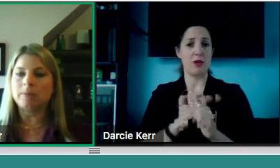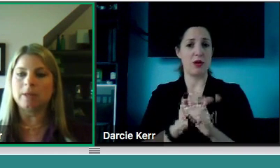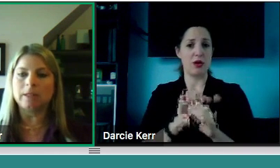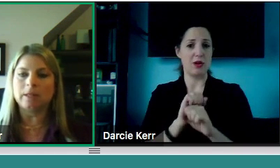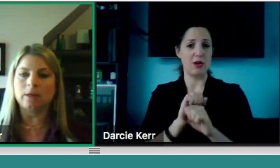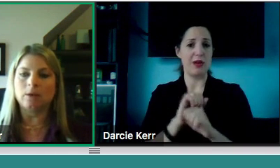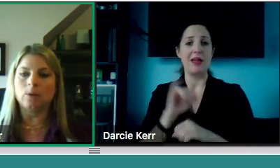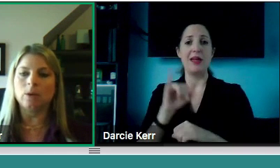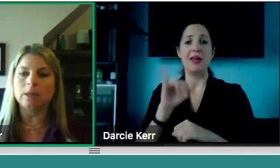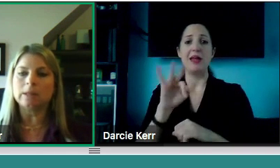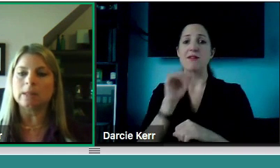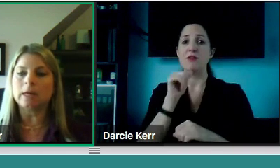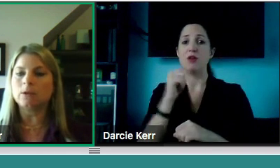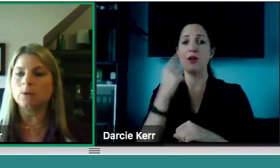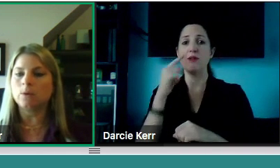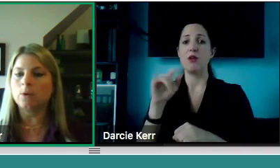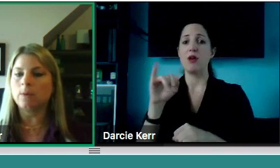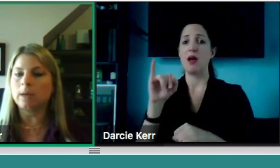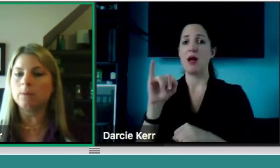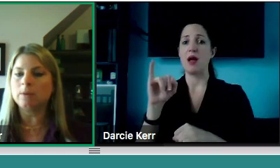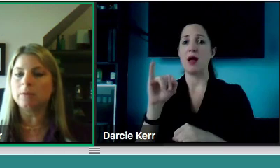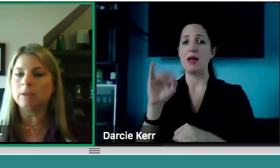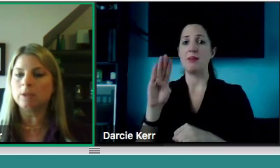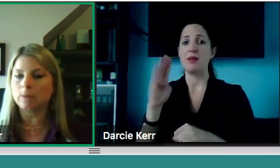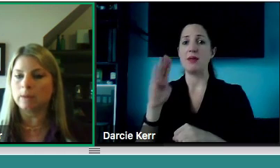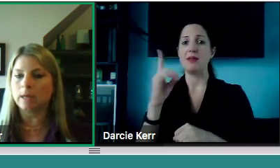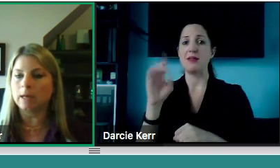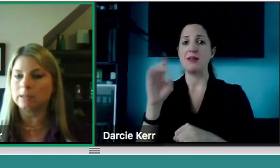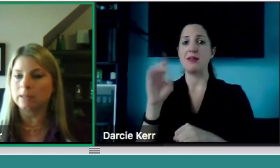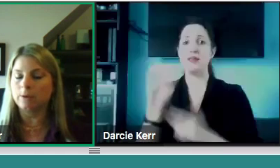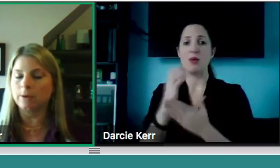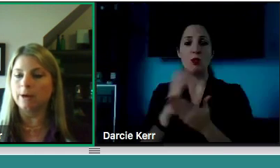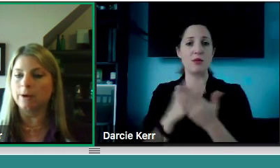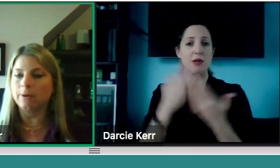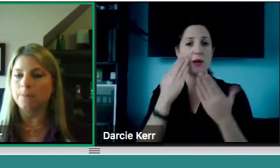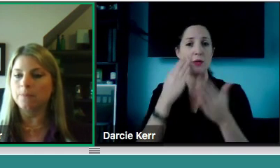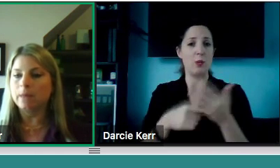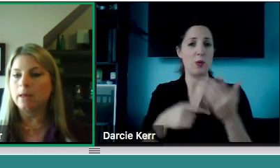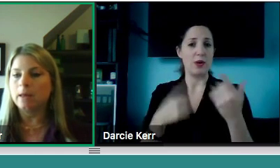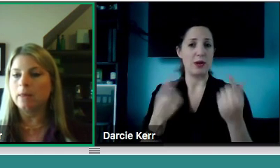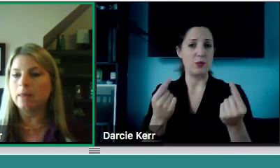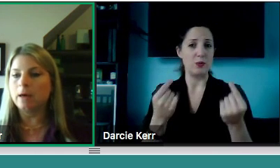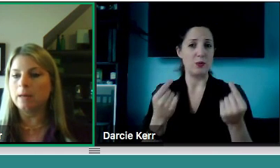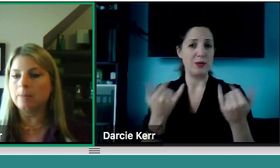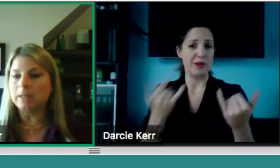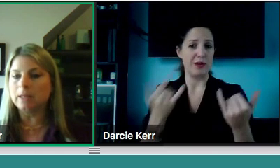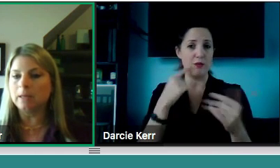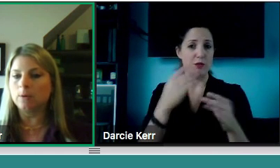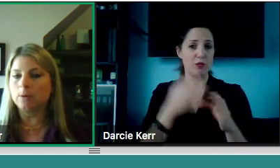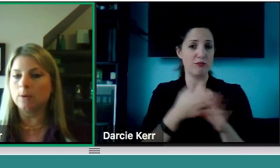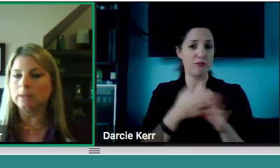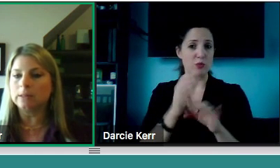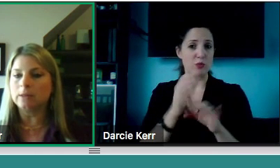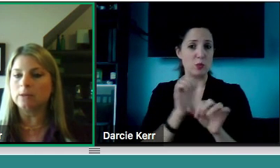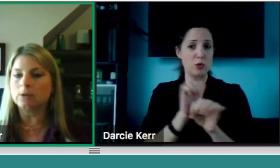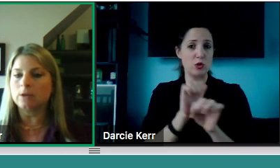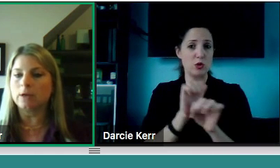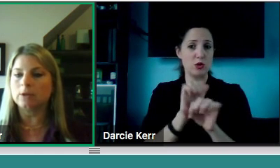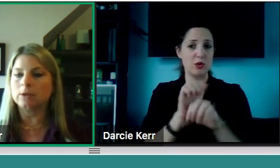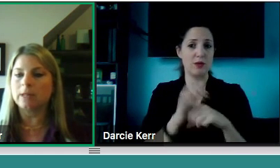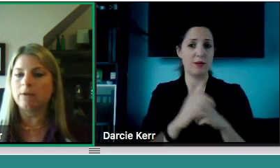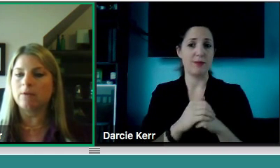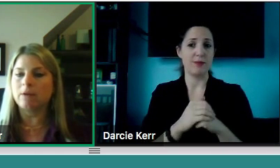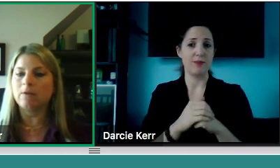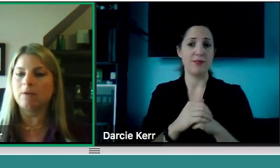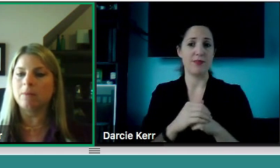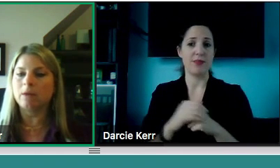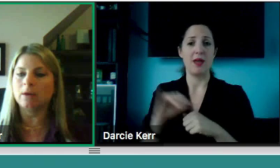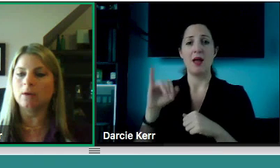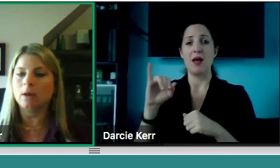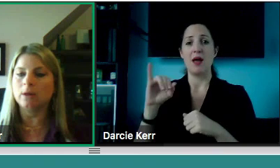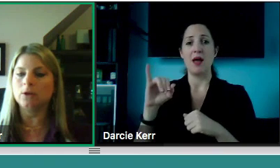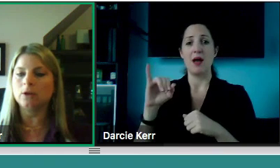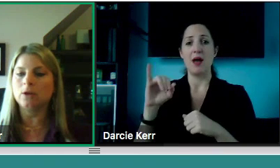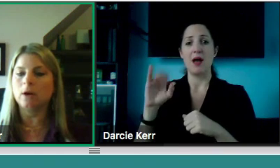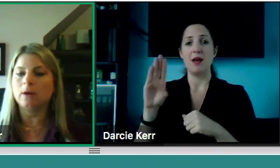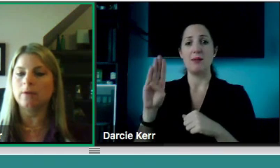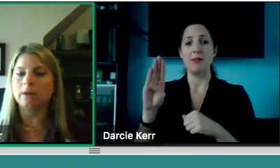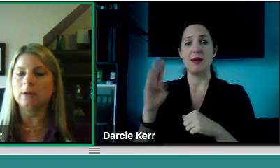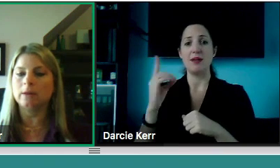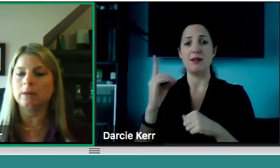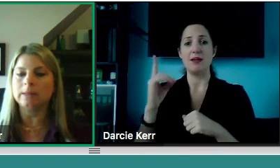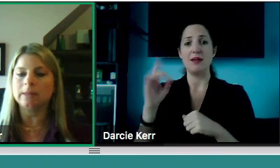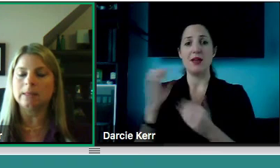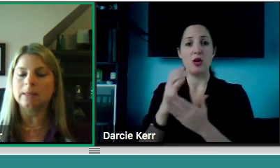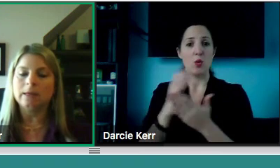it weren't for the IBDE course, I don't know what I would be doing as a career. The IBDE course and instructors have given me the knowledge